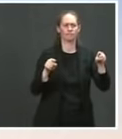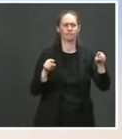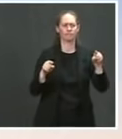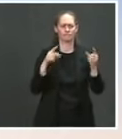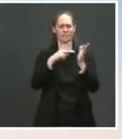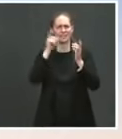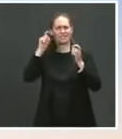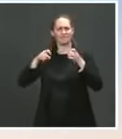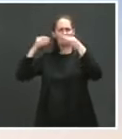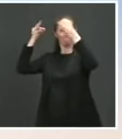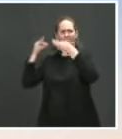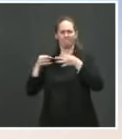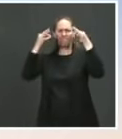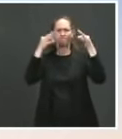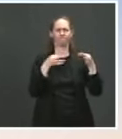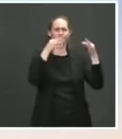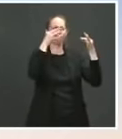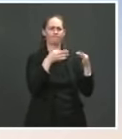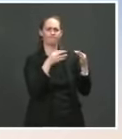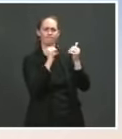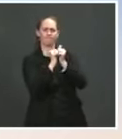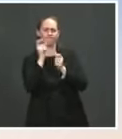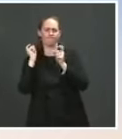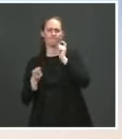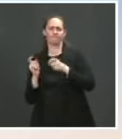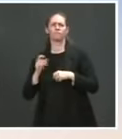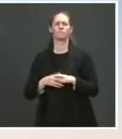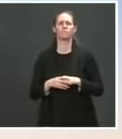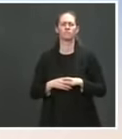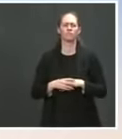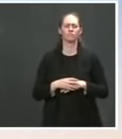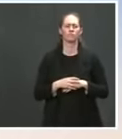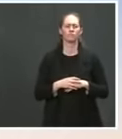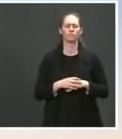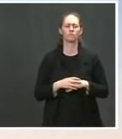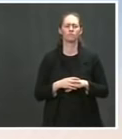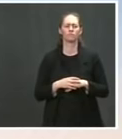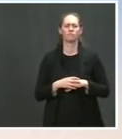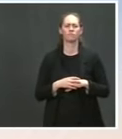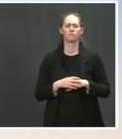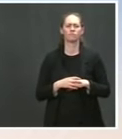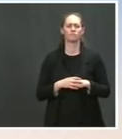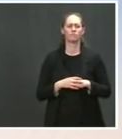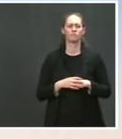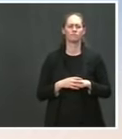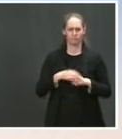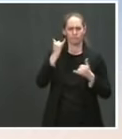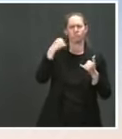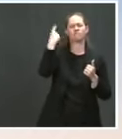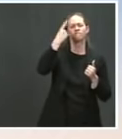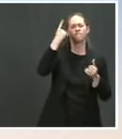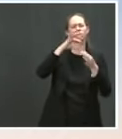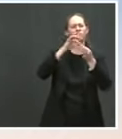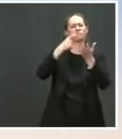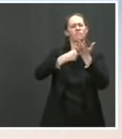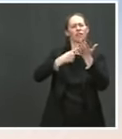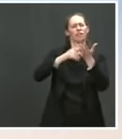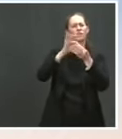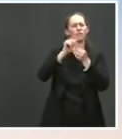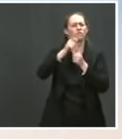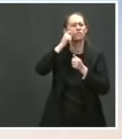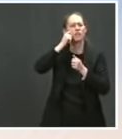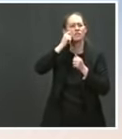On police reforms and racial justice, you know, it doesn't appear the Democrats have the votes needed to pass the George Floyd Policing Act, as the administration hopes.